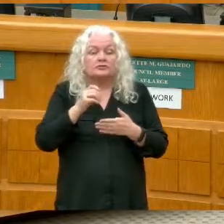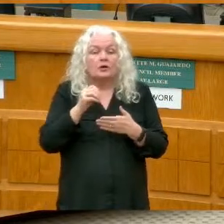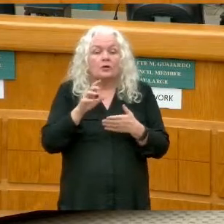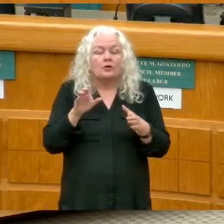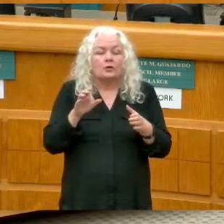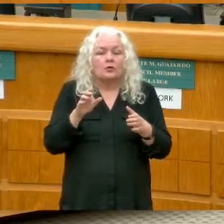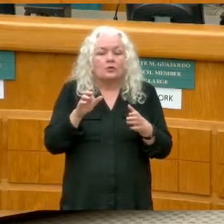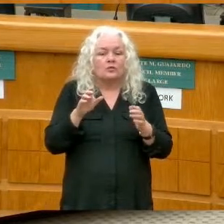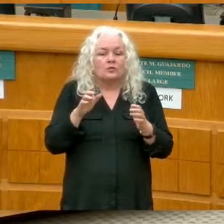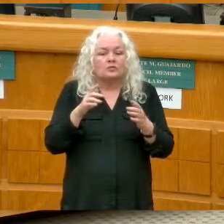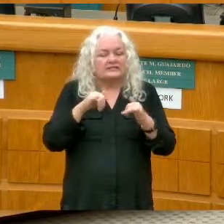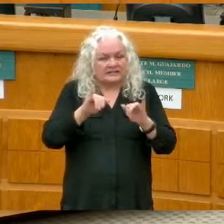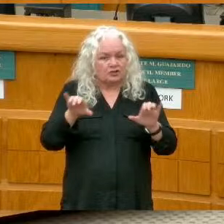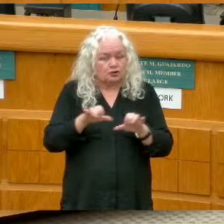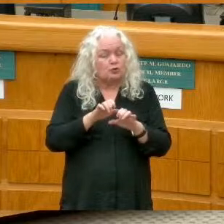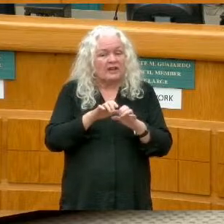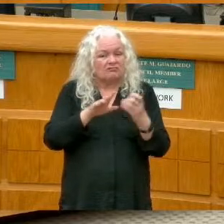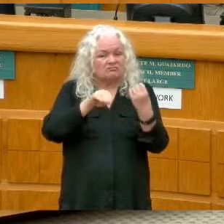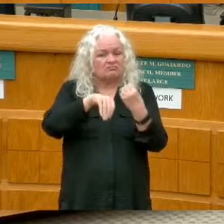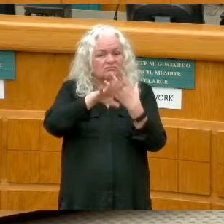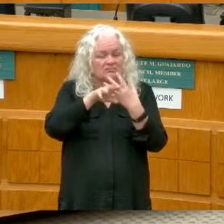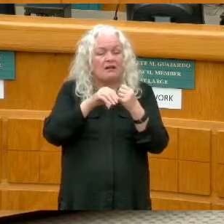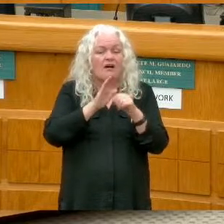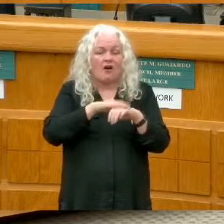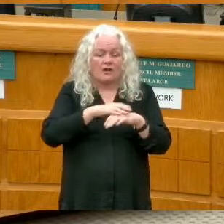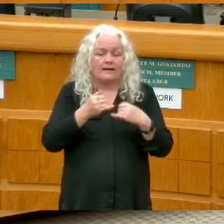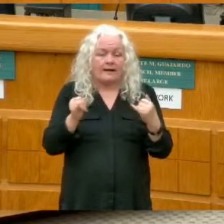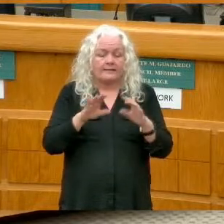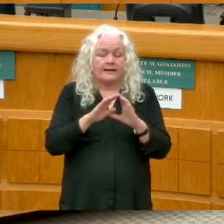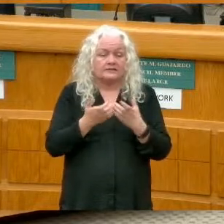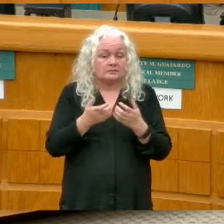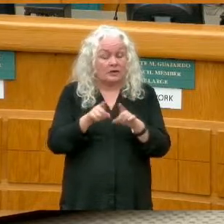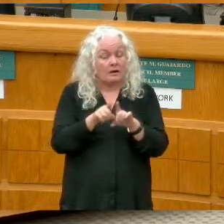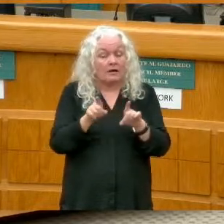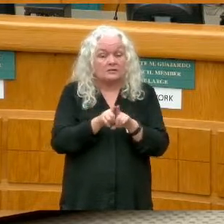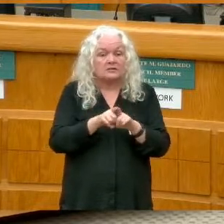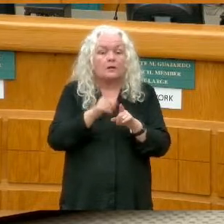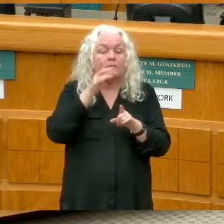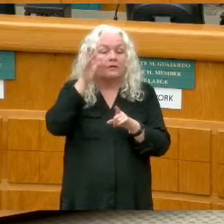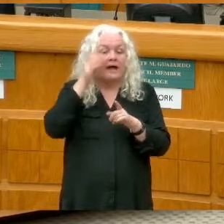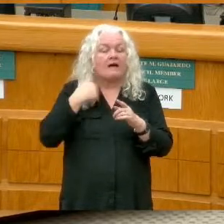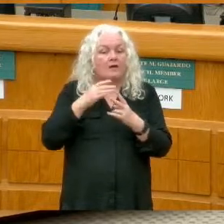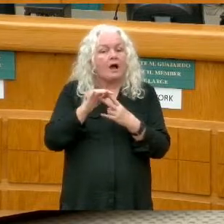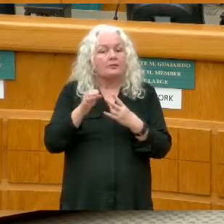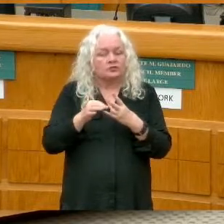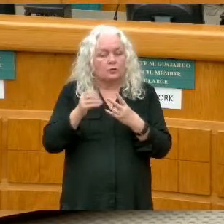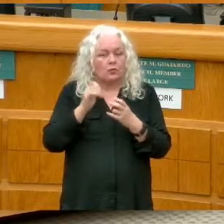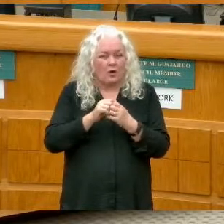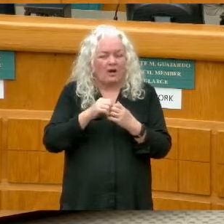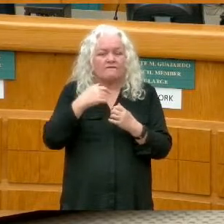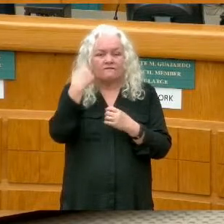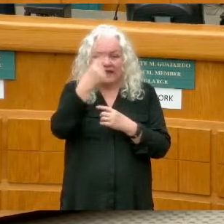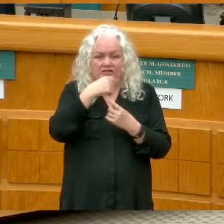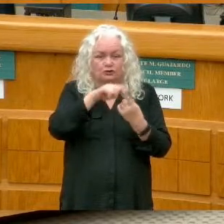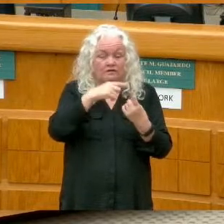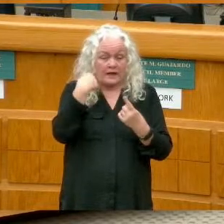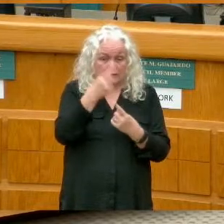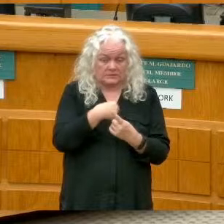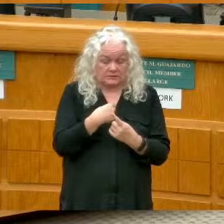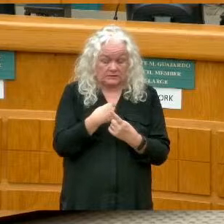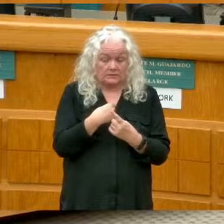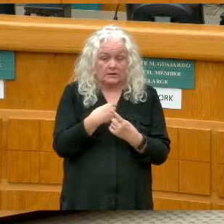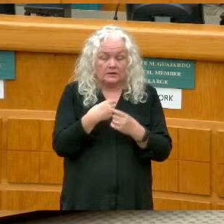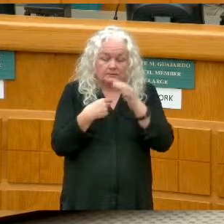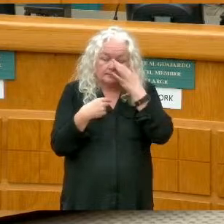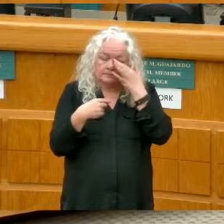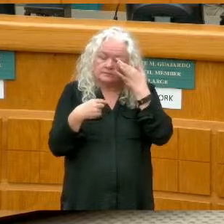to still do virtual classes, but they also are giving parents the option if they want to do face-to-face instruction.